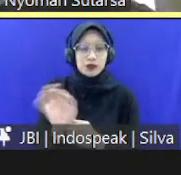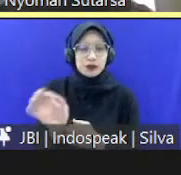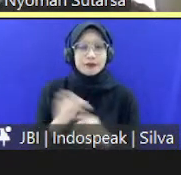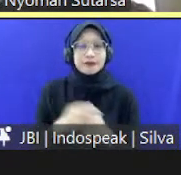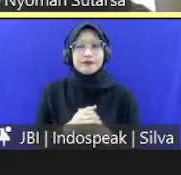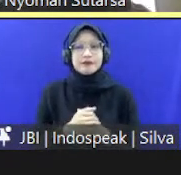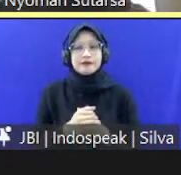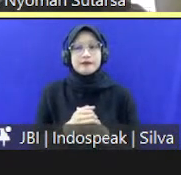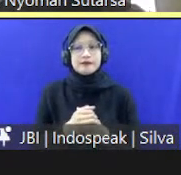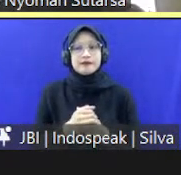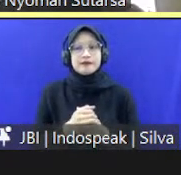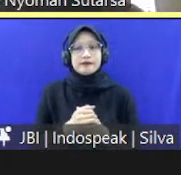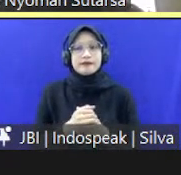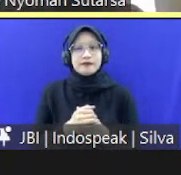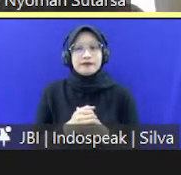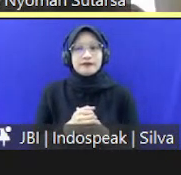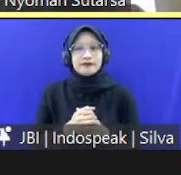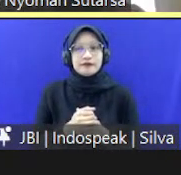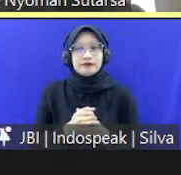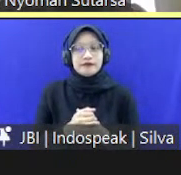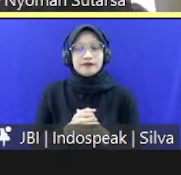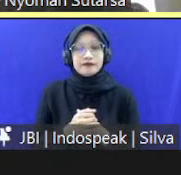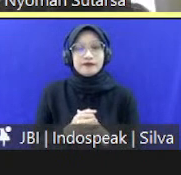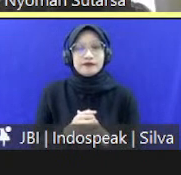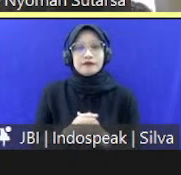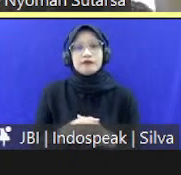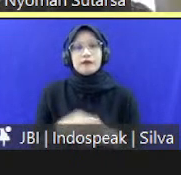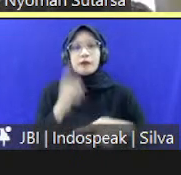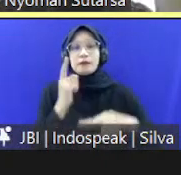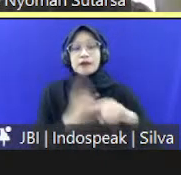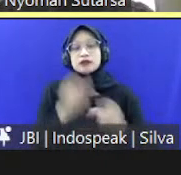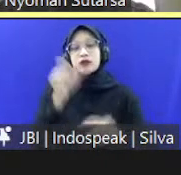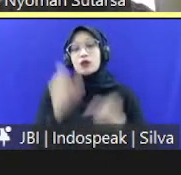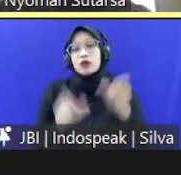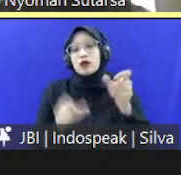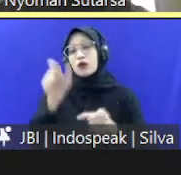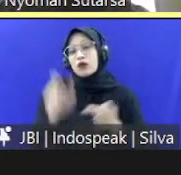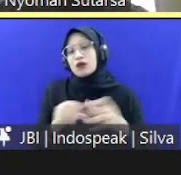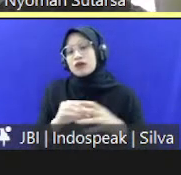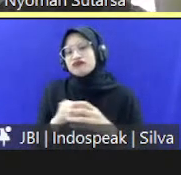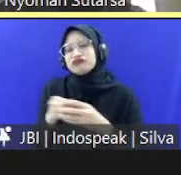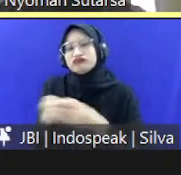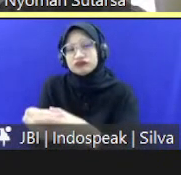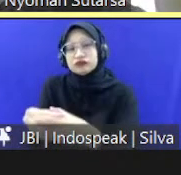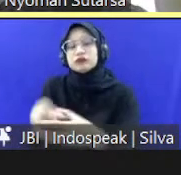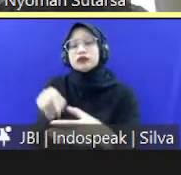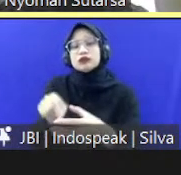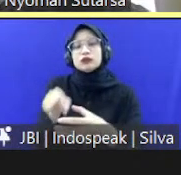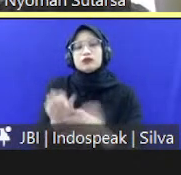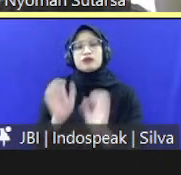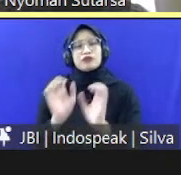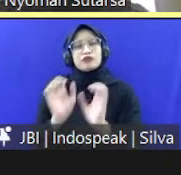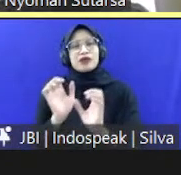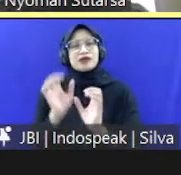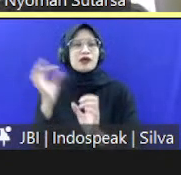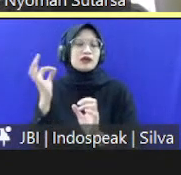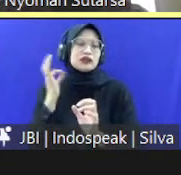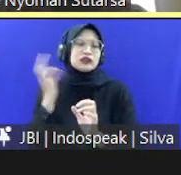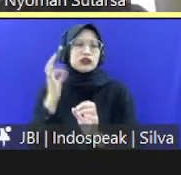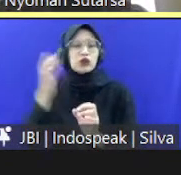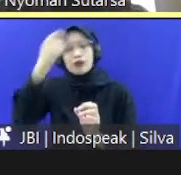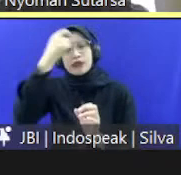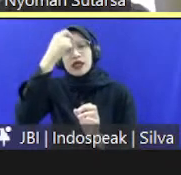also tend to bear higher burden of comorbidities, including COPD, diabetes, or other chronic conditions, leading to higher